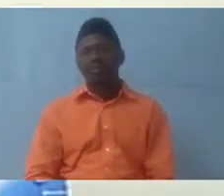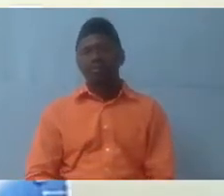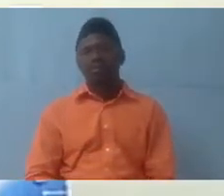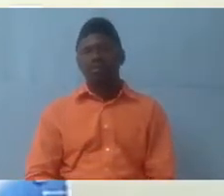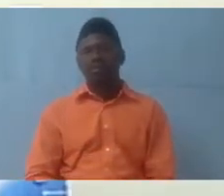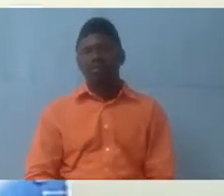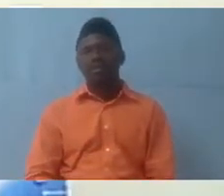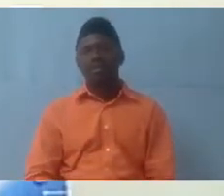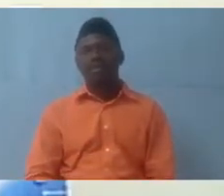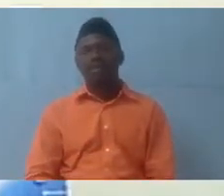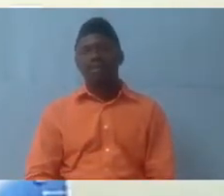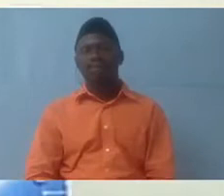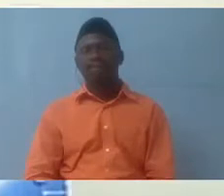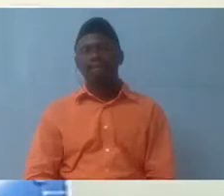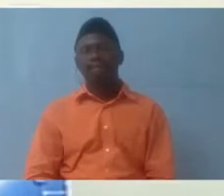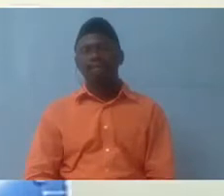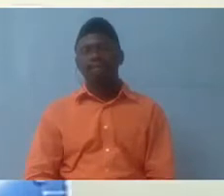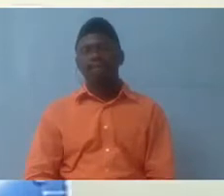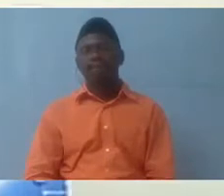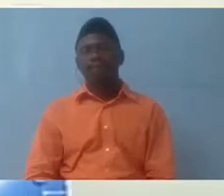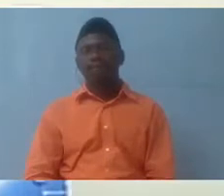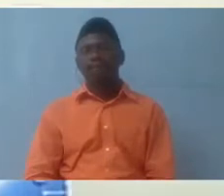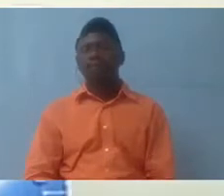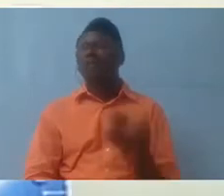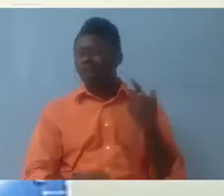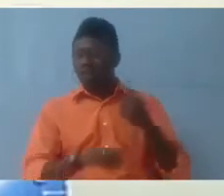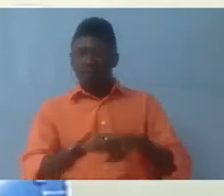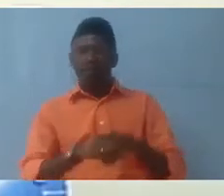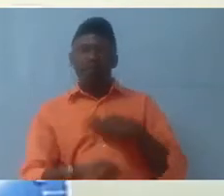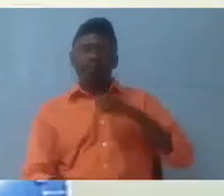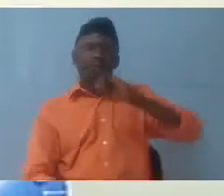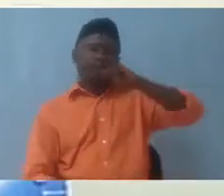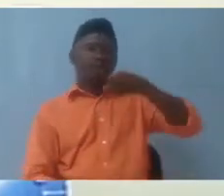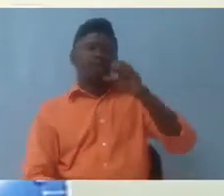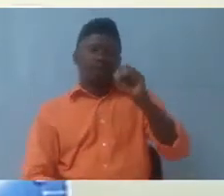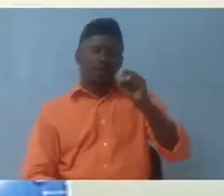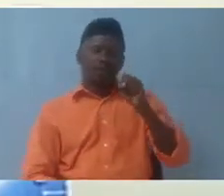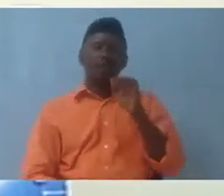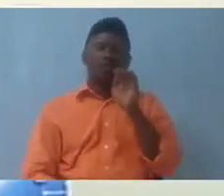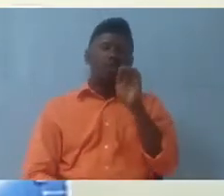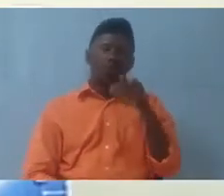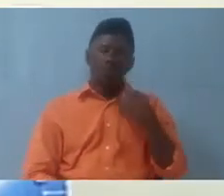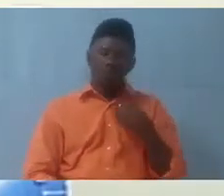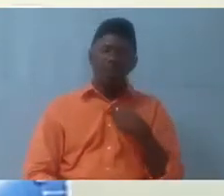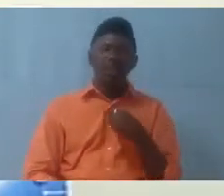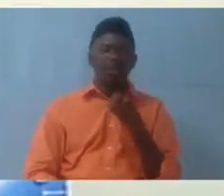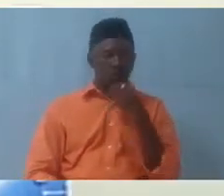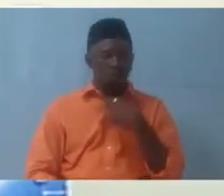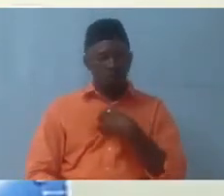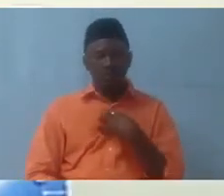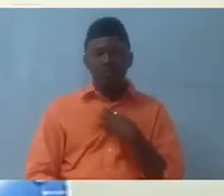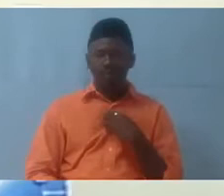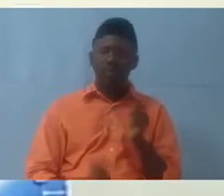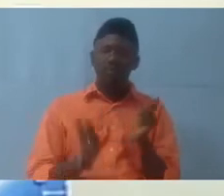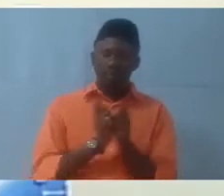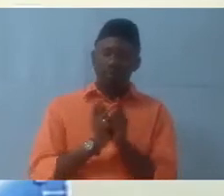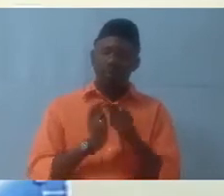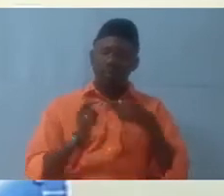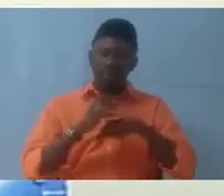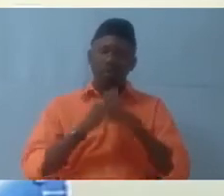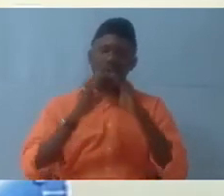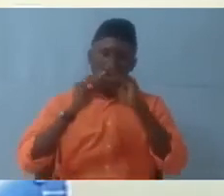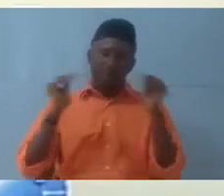wer ndax jamono bobu sa toxal nañ ma. Yes, so the JS called me and then asked me to come to his office. JS nak call ma ne ma dem ci office